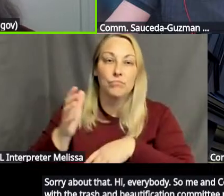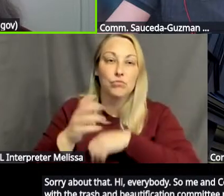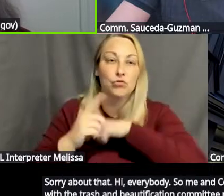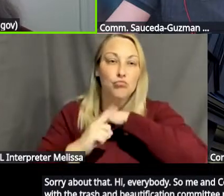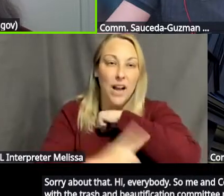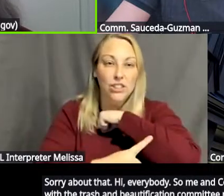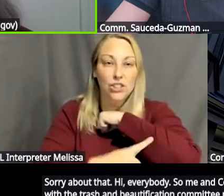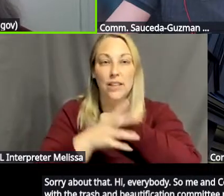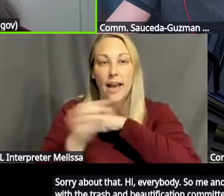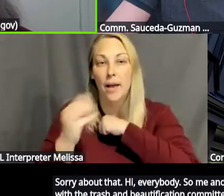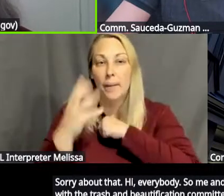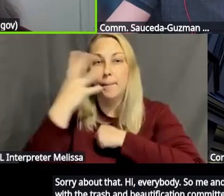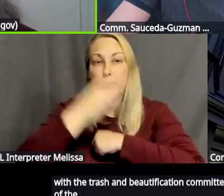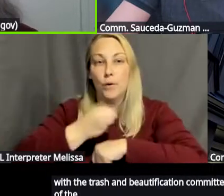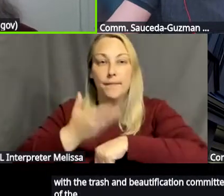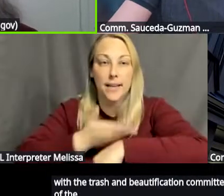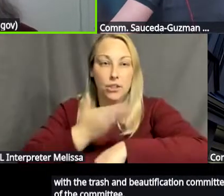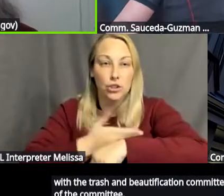the committee.